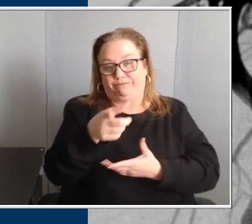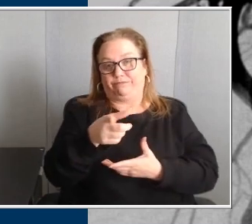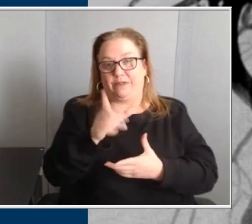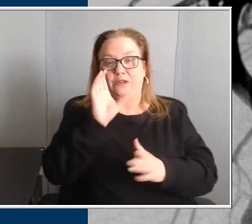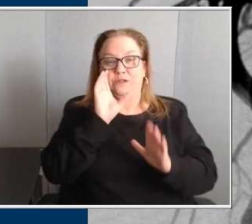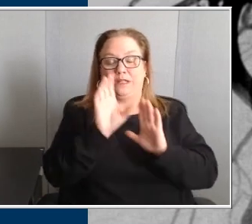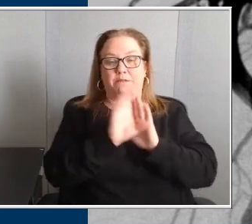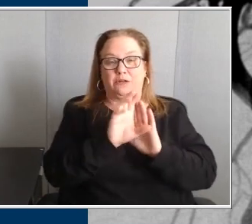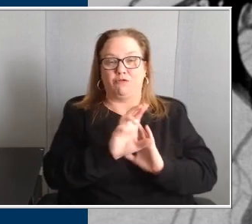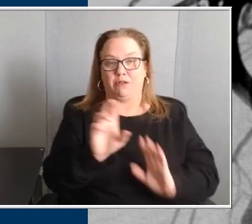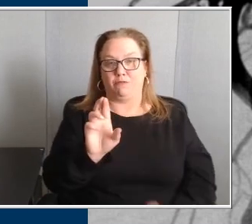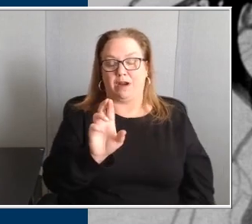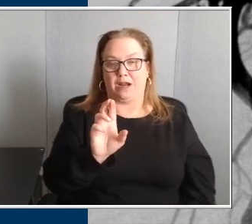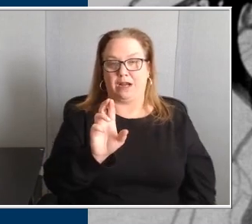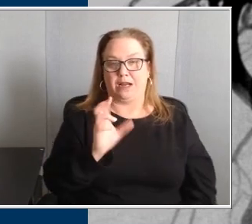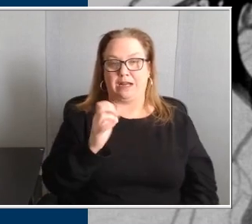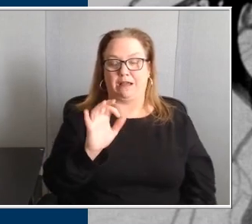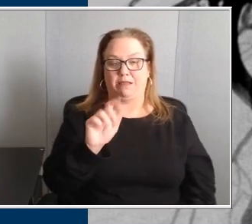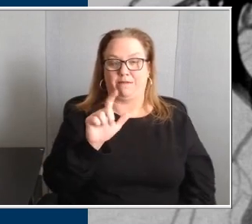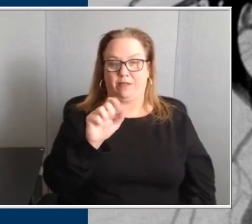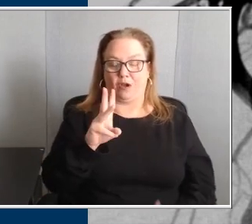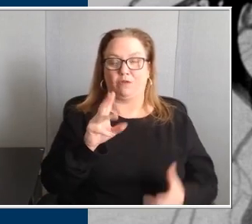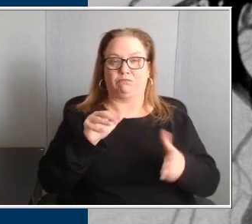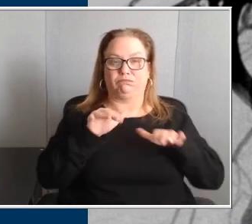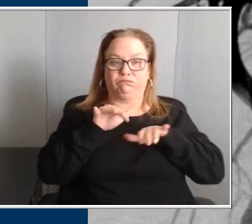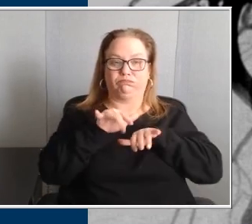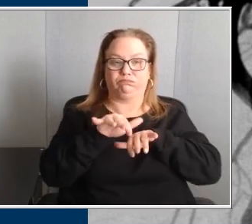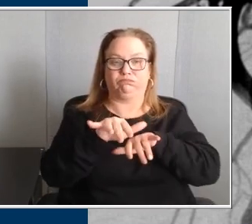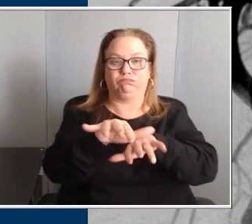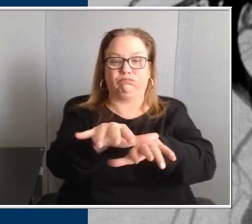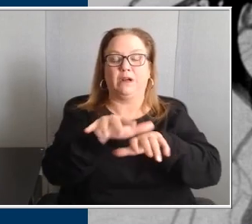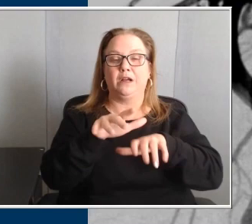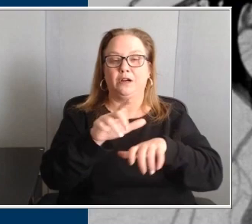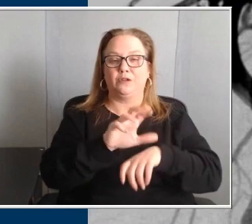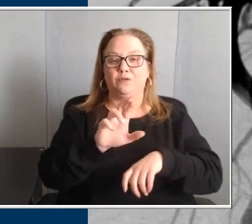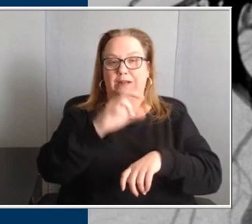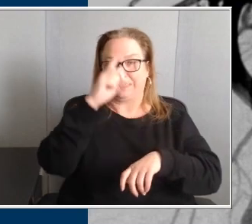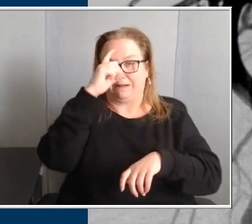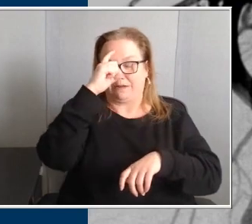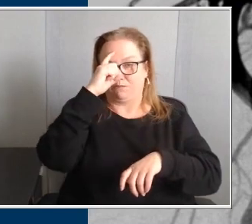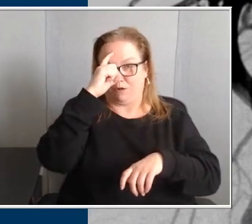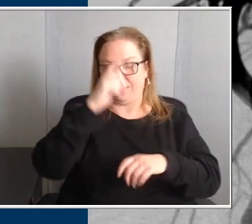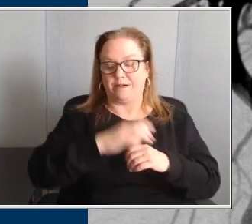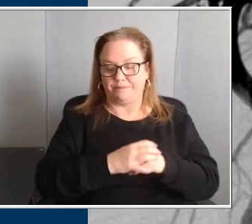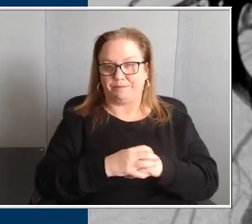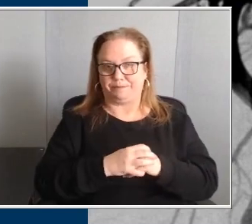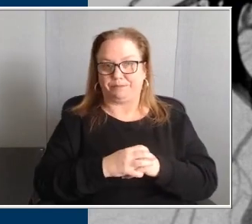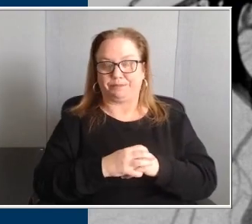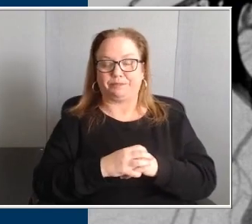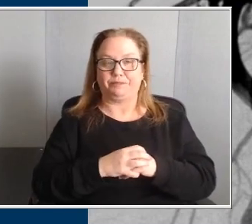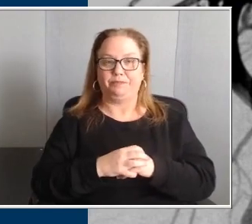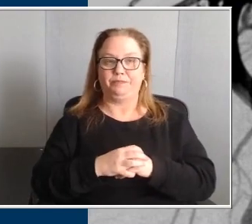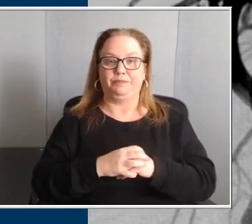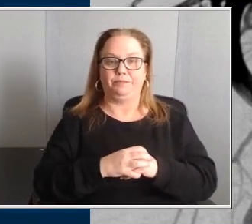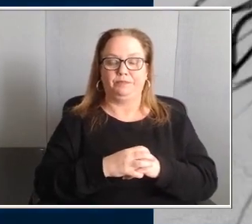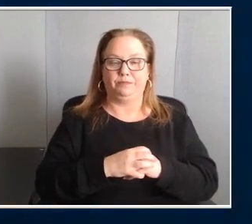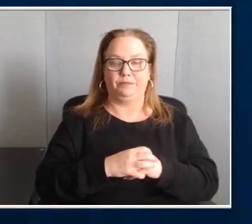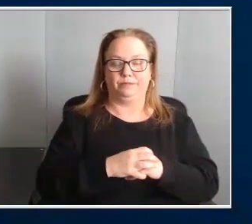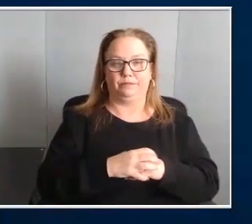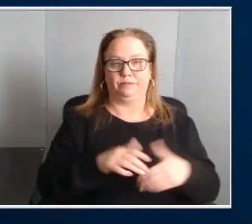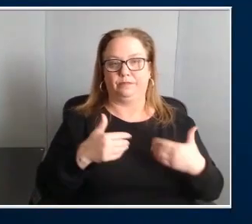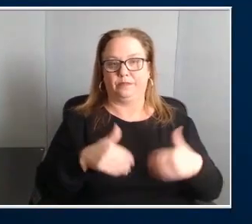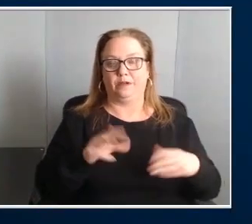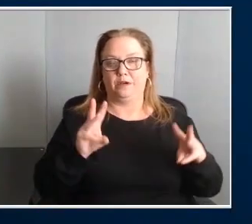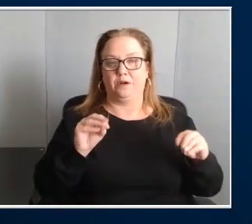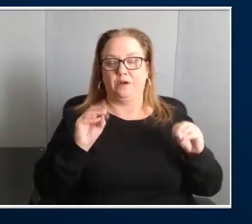on the right. Now the flow has been restored to the entire right side of his brain after aspirating the clot out. That is like super